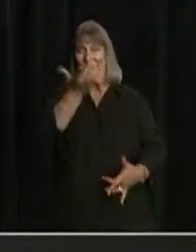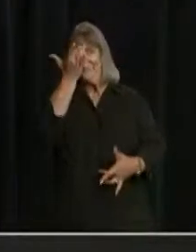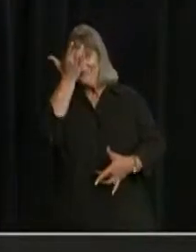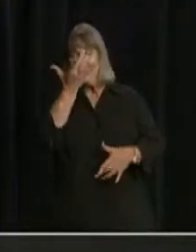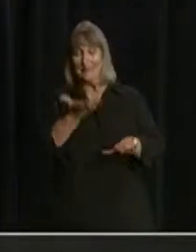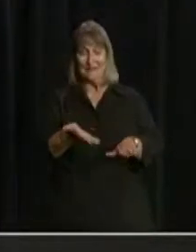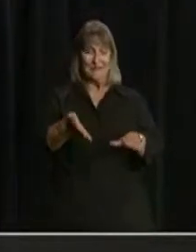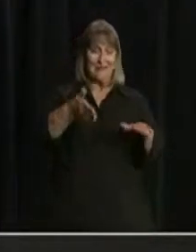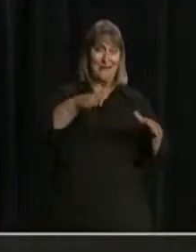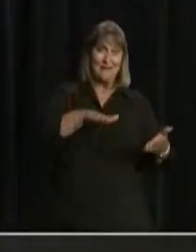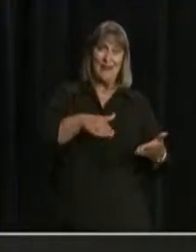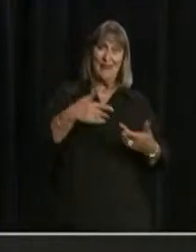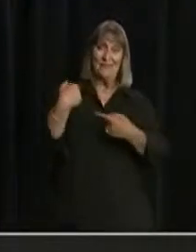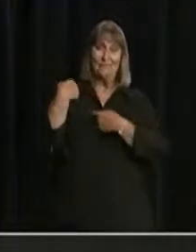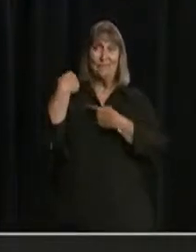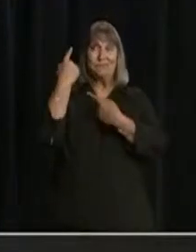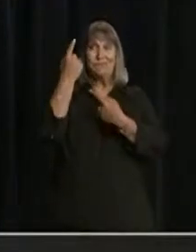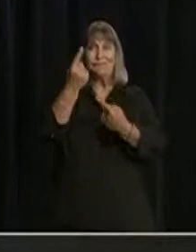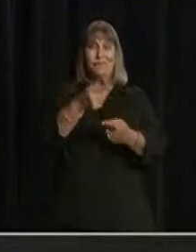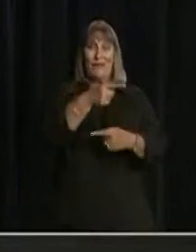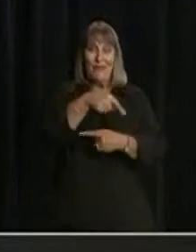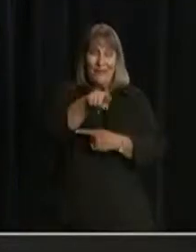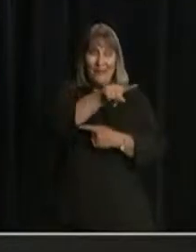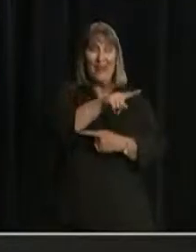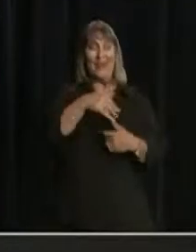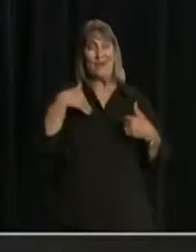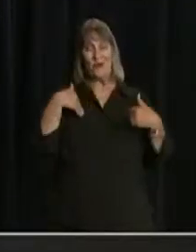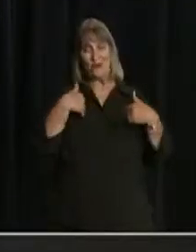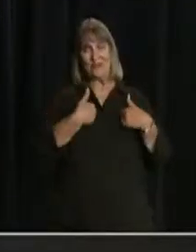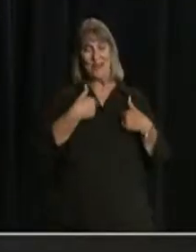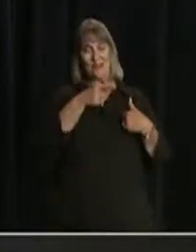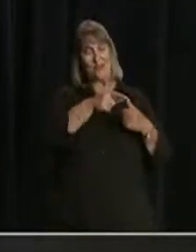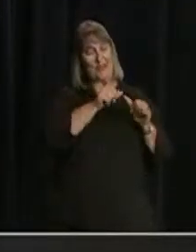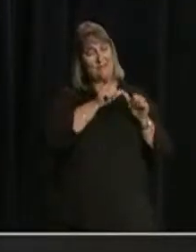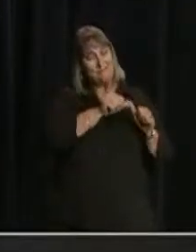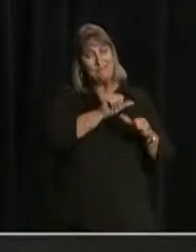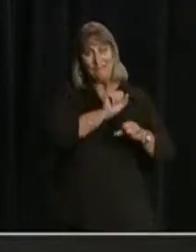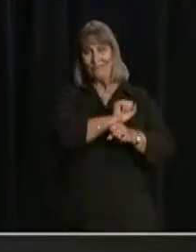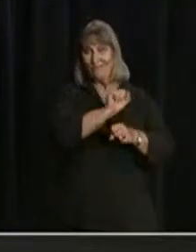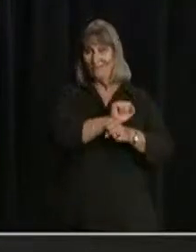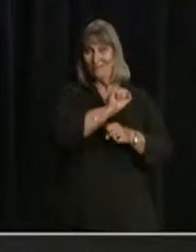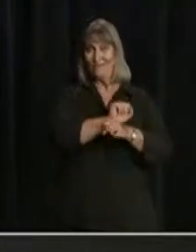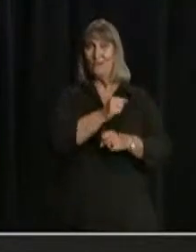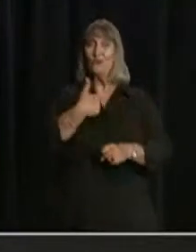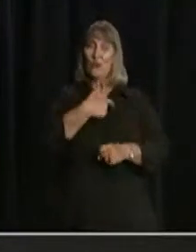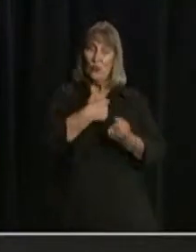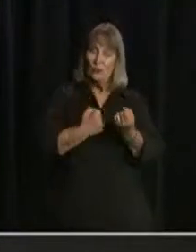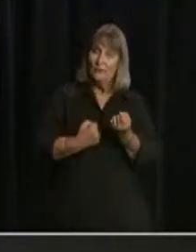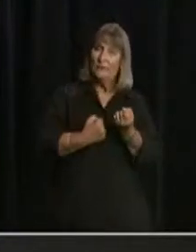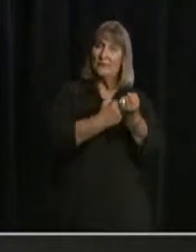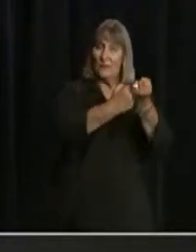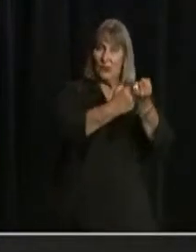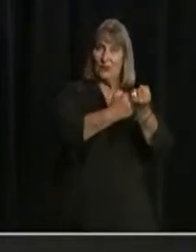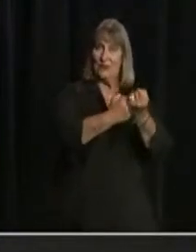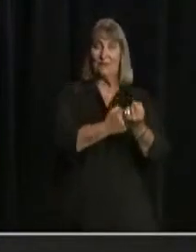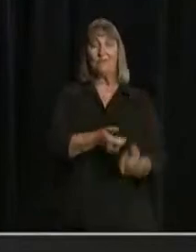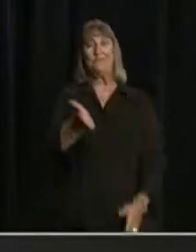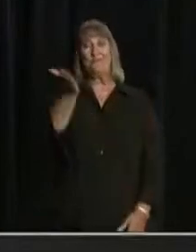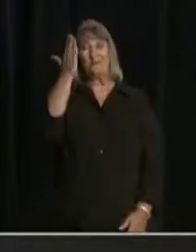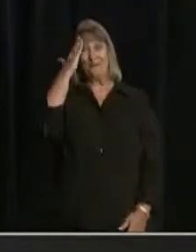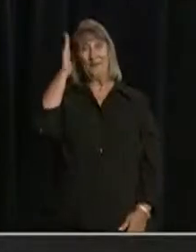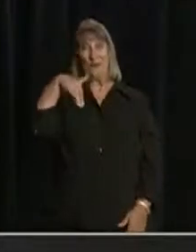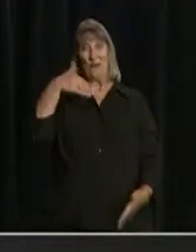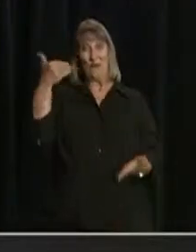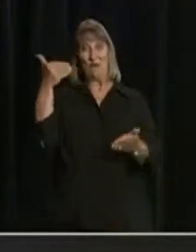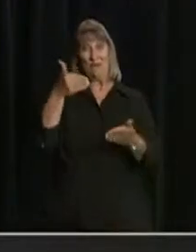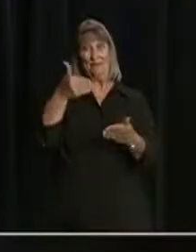our community for a long, long time. They are tired as well, and we need to continue to help them. And keeping that in mind, we know that Labor Day is nearing. The